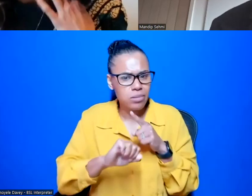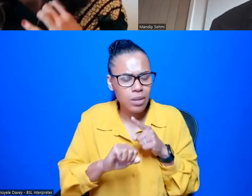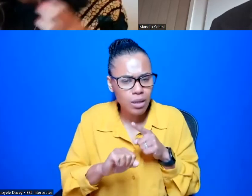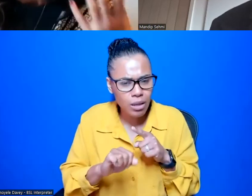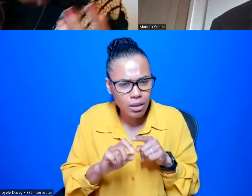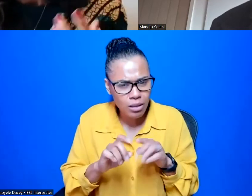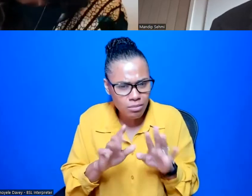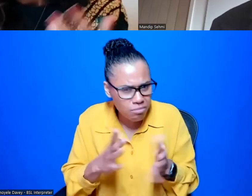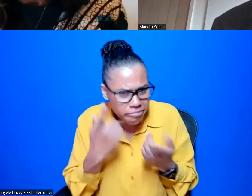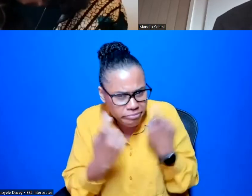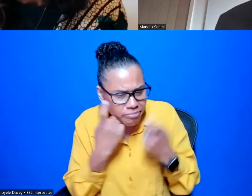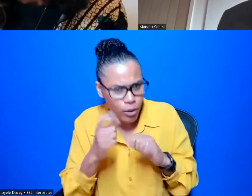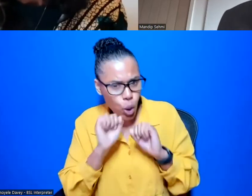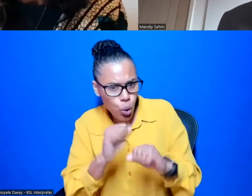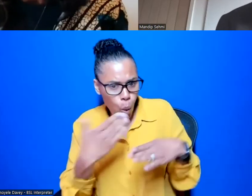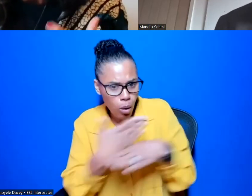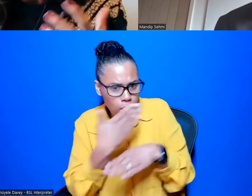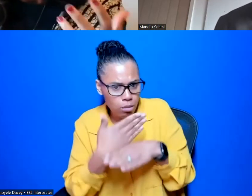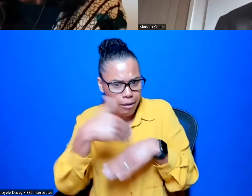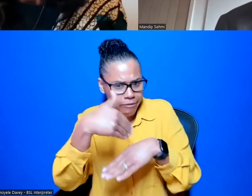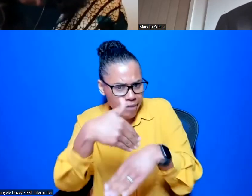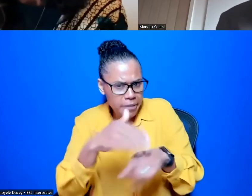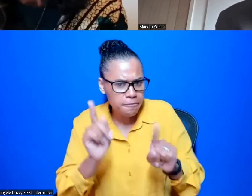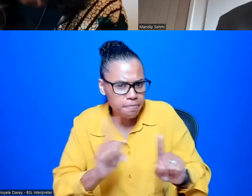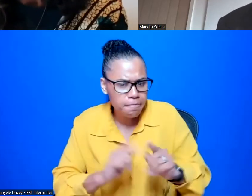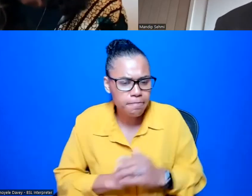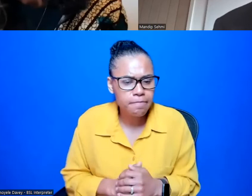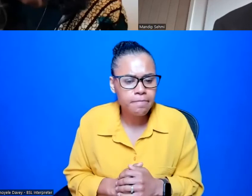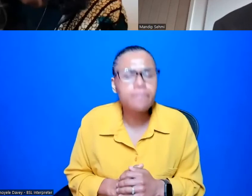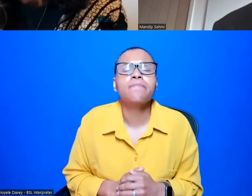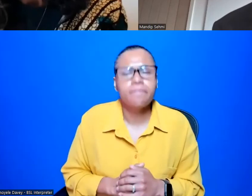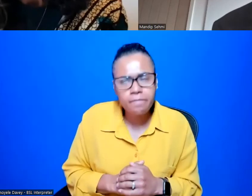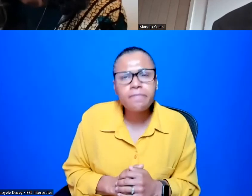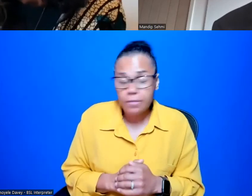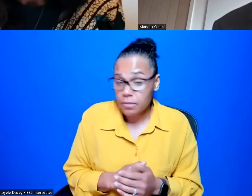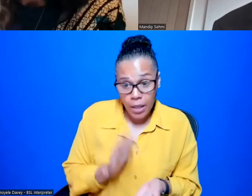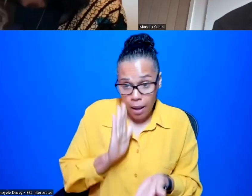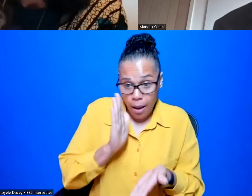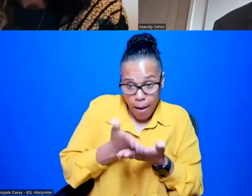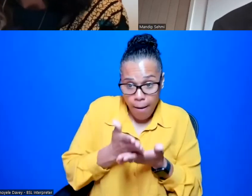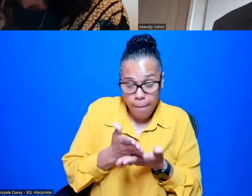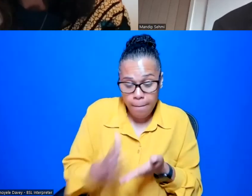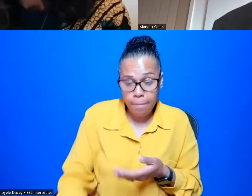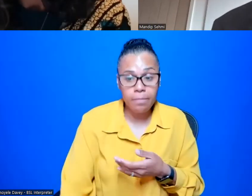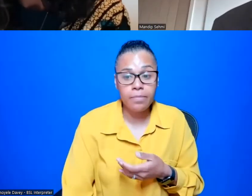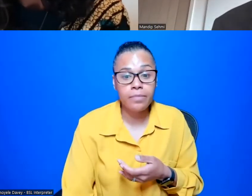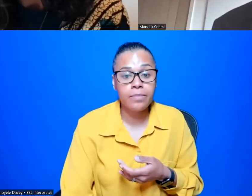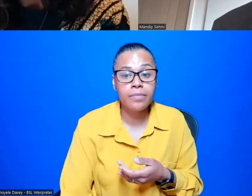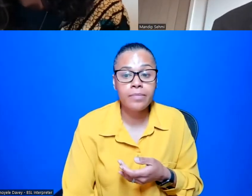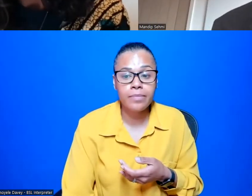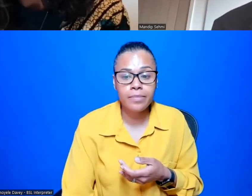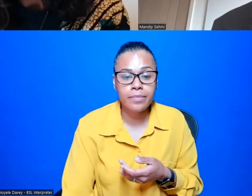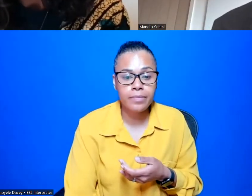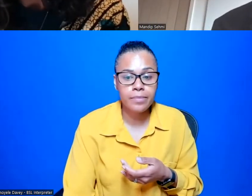that impacted your performance? And yeah, definitely. I think as a young man growing up,